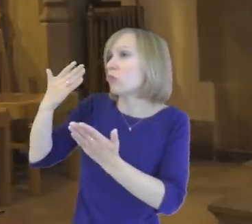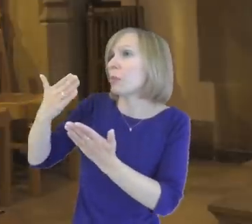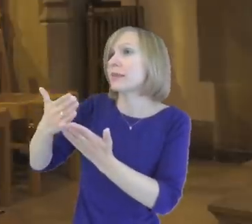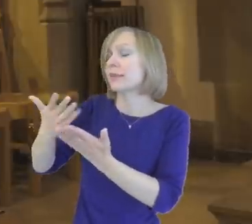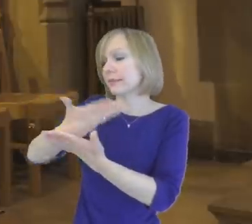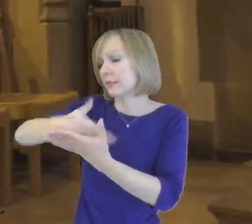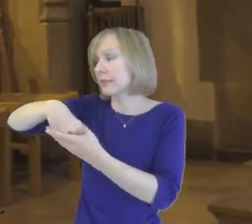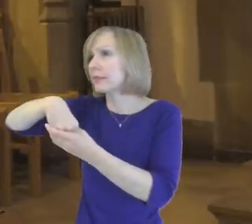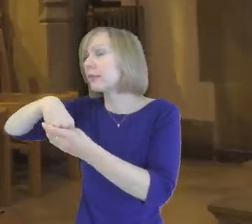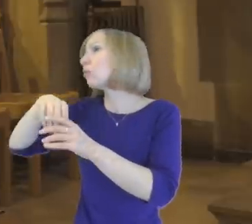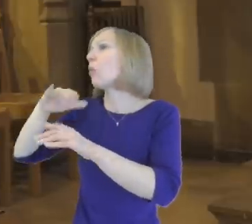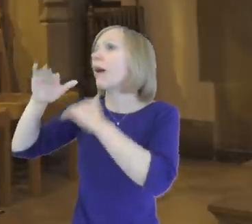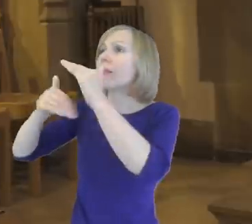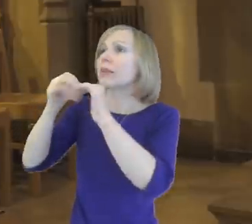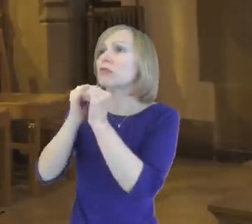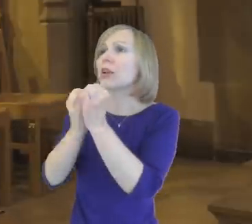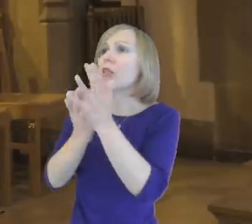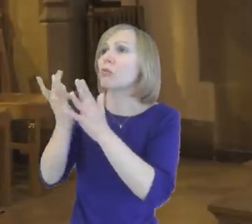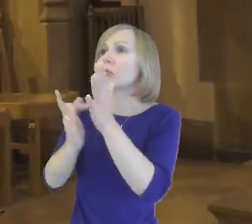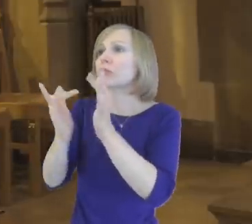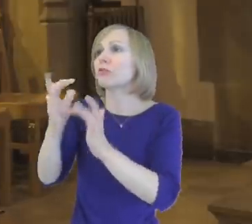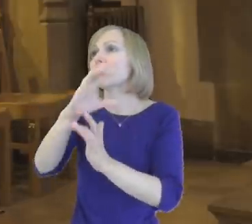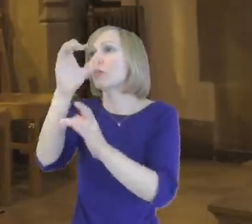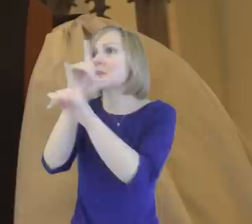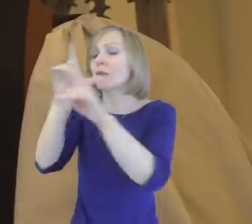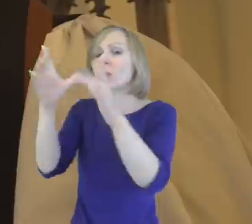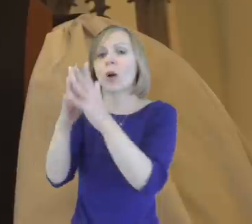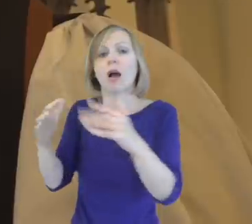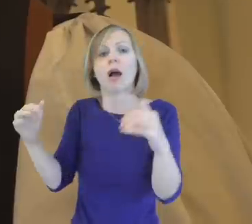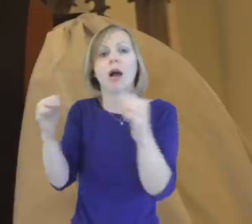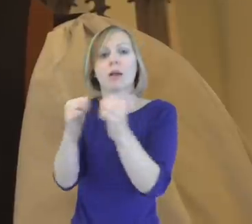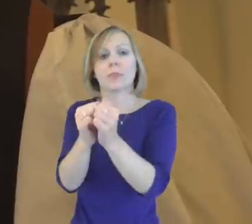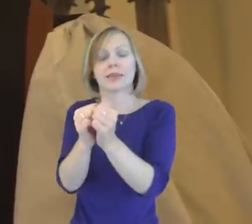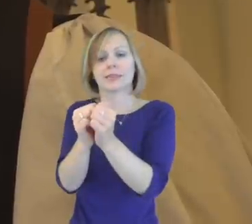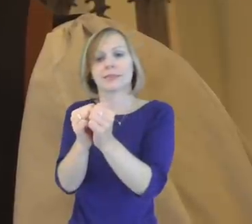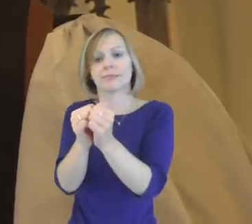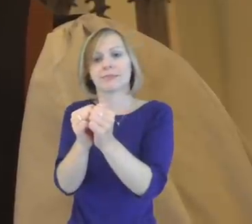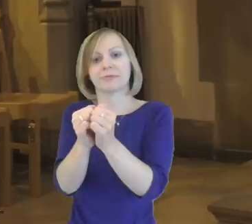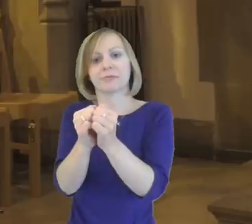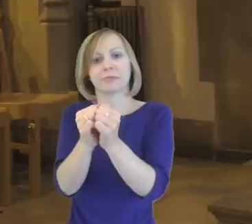heavenly treasure. Through Jesus Christ our Lord. Amen. Amen.